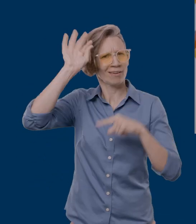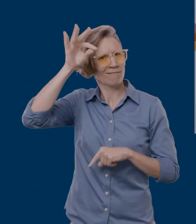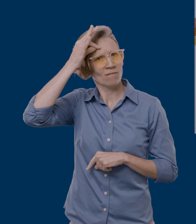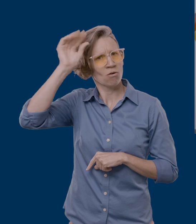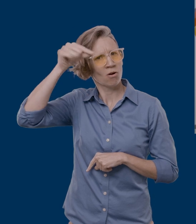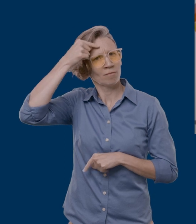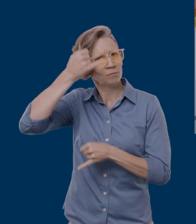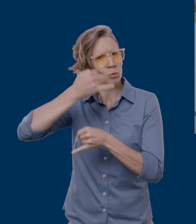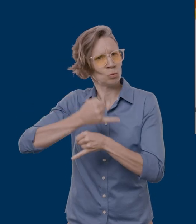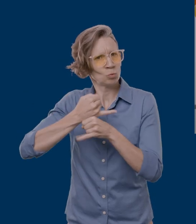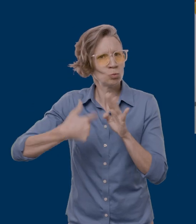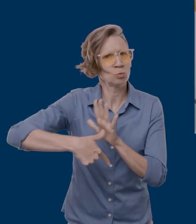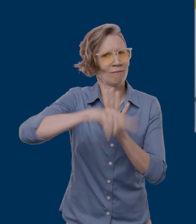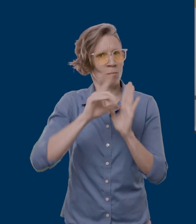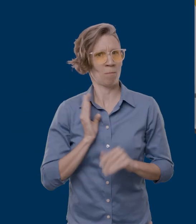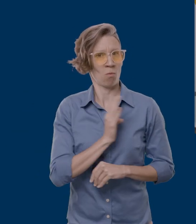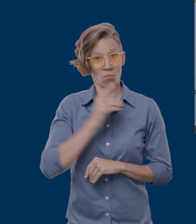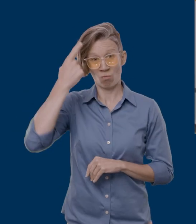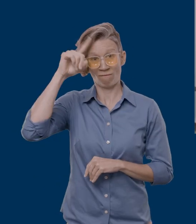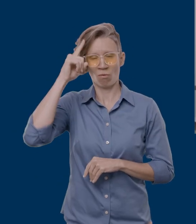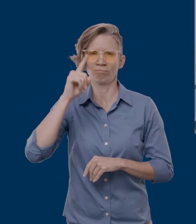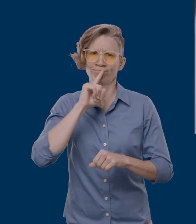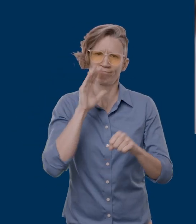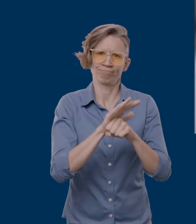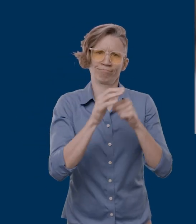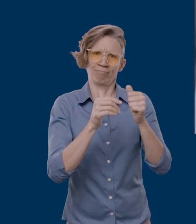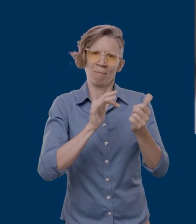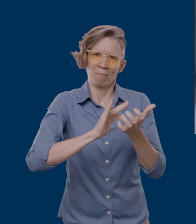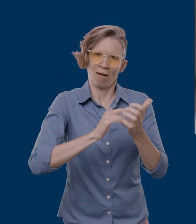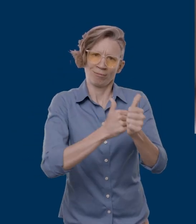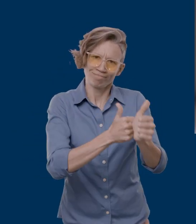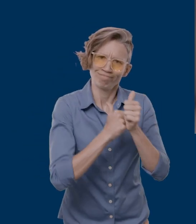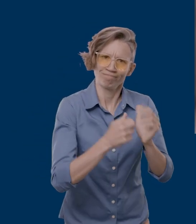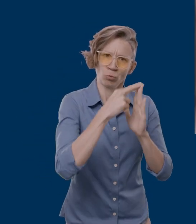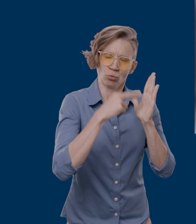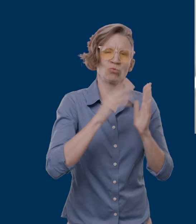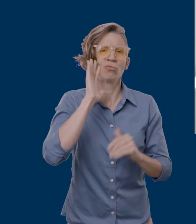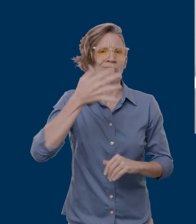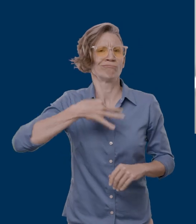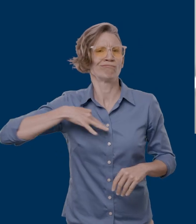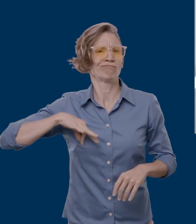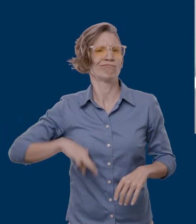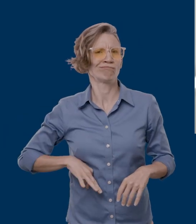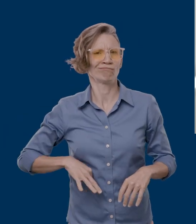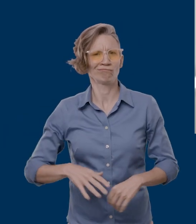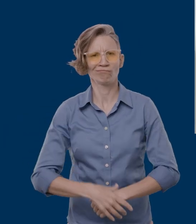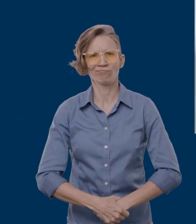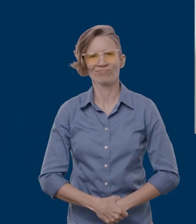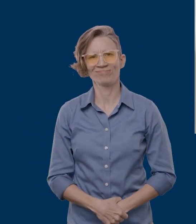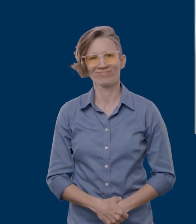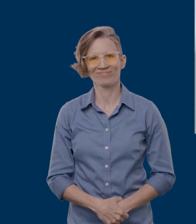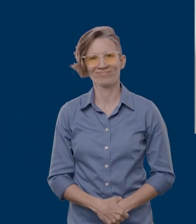by regulatory authorities, institutional review boards, to ensure that not only is it ethical, but it's going